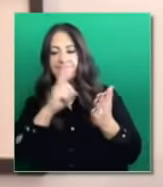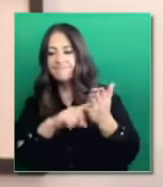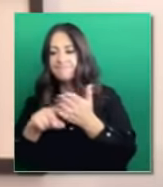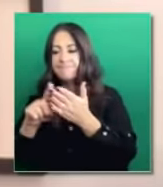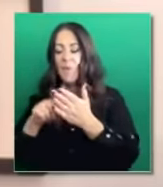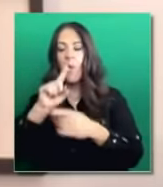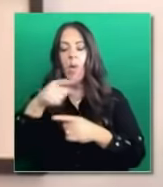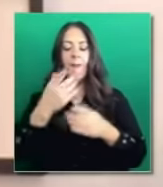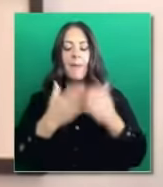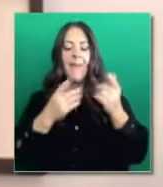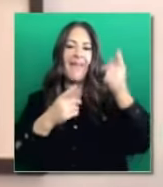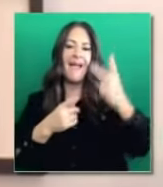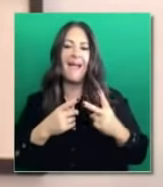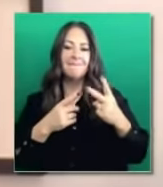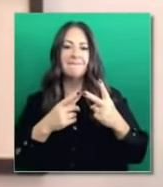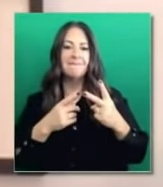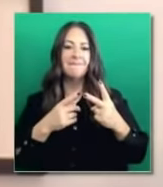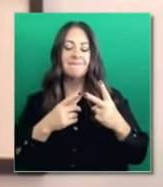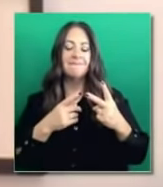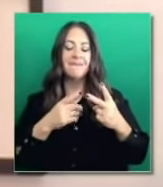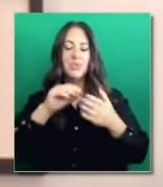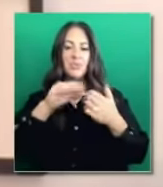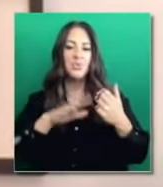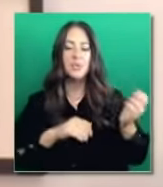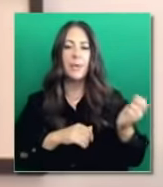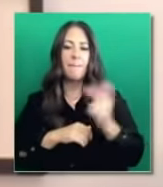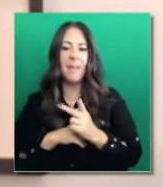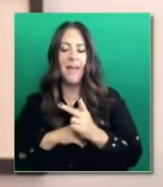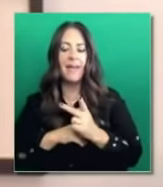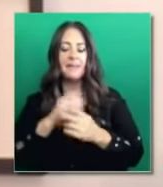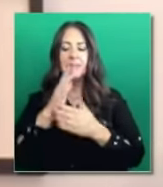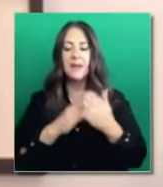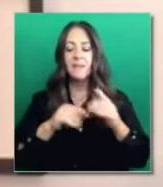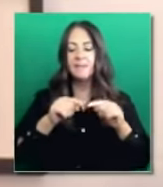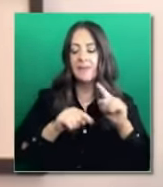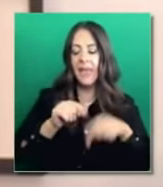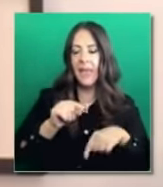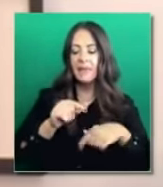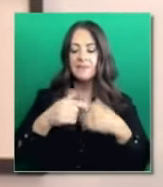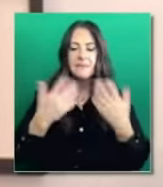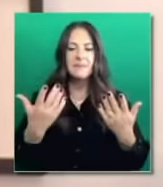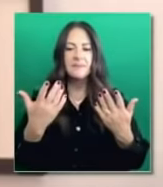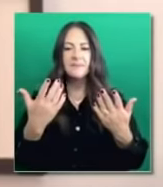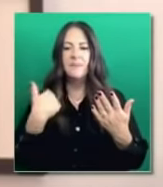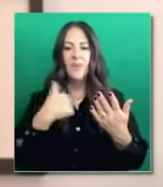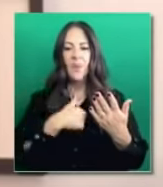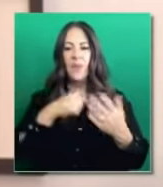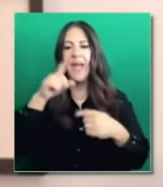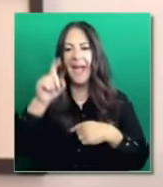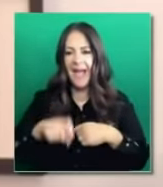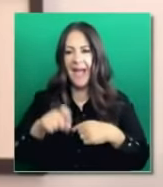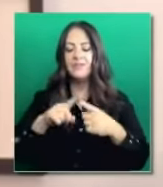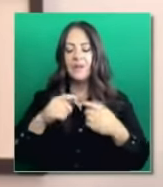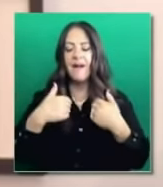campus, and that will impact the timing. Can this be done? I believe that it can. I don't think this can be done without robust COVID